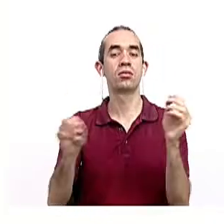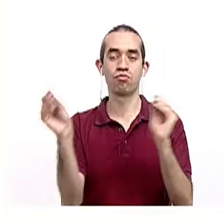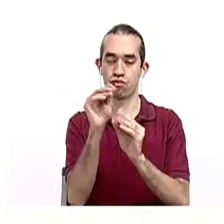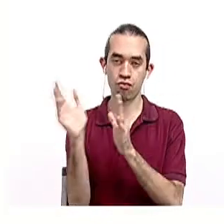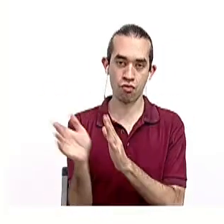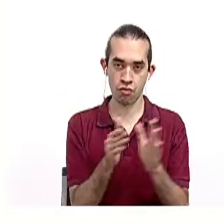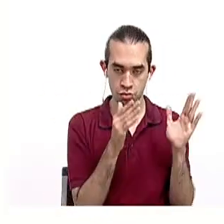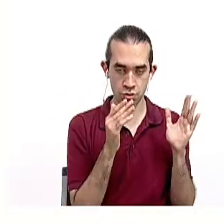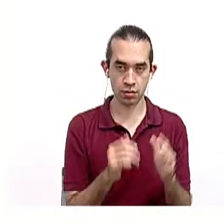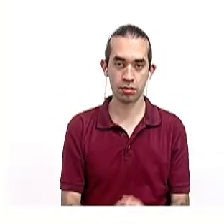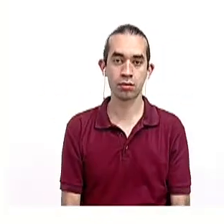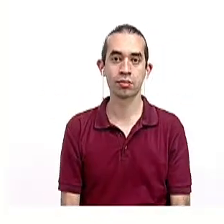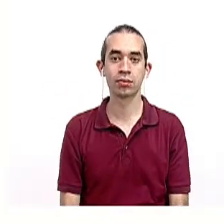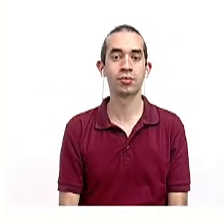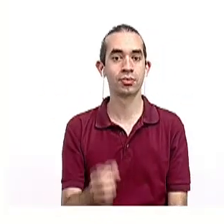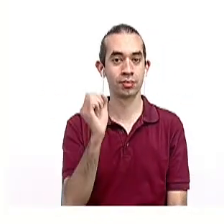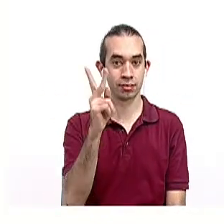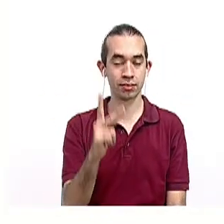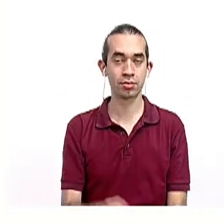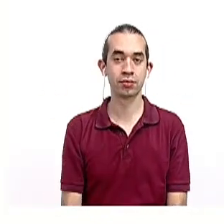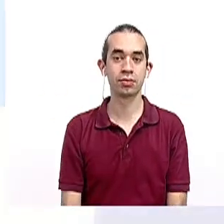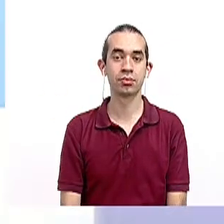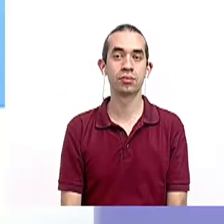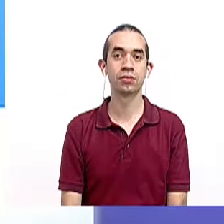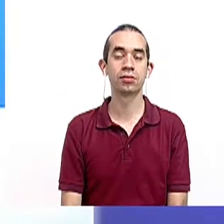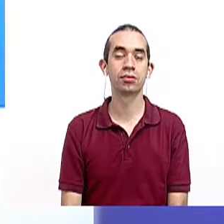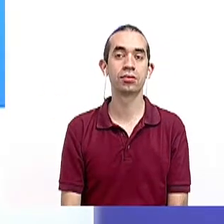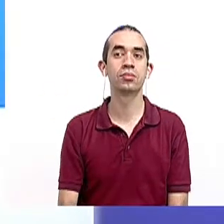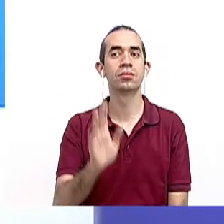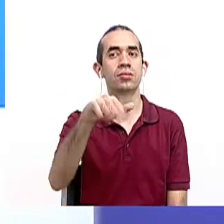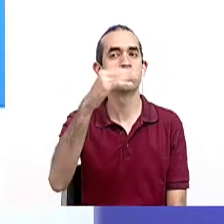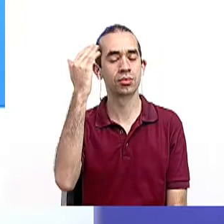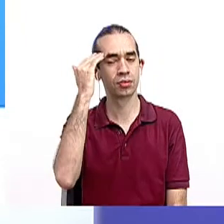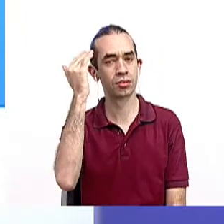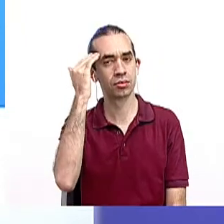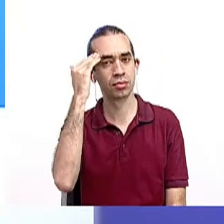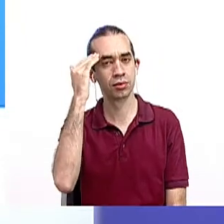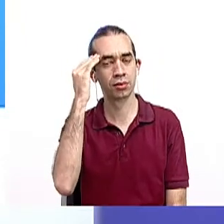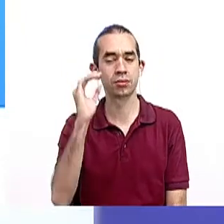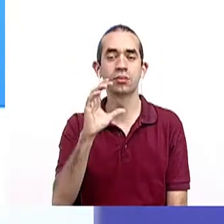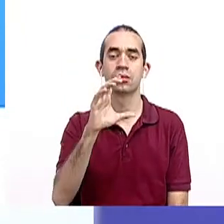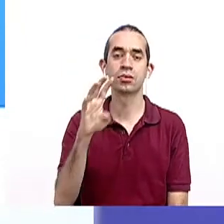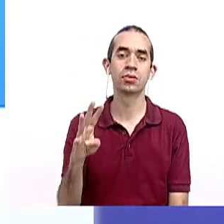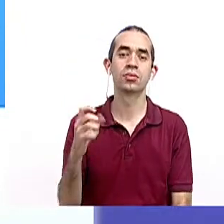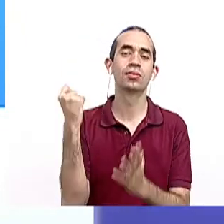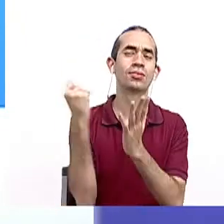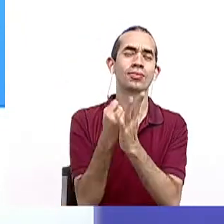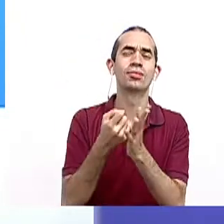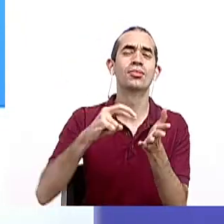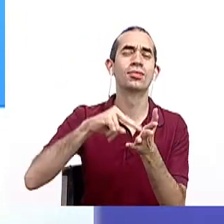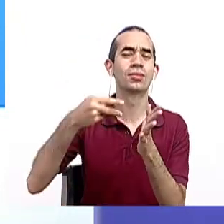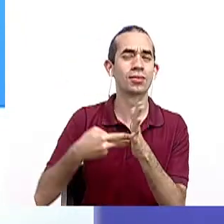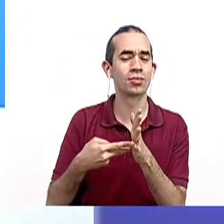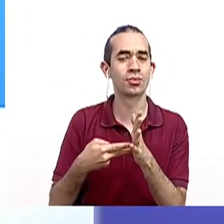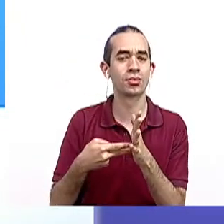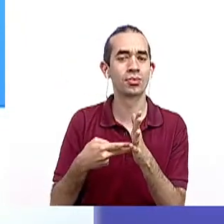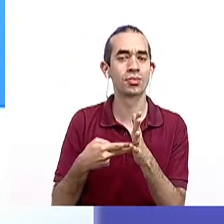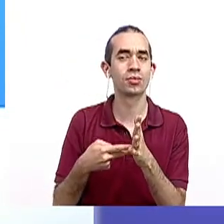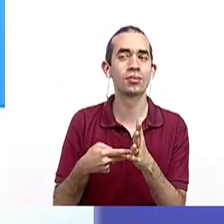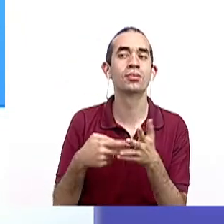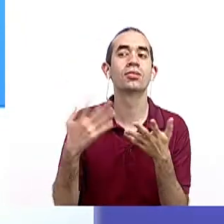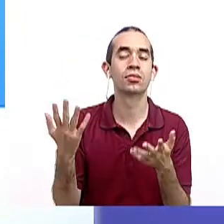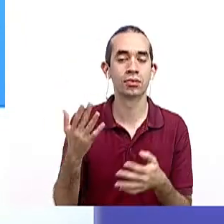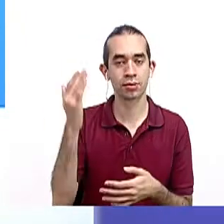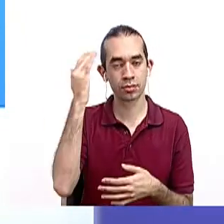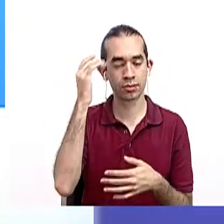using standard English. All right? So, do you know what carbon footprint is? Because that was the